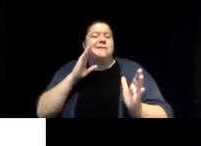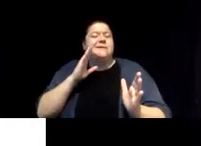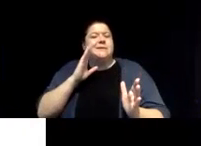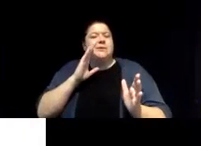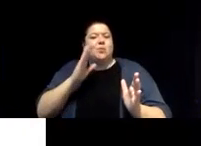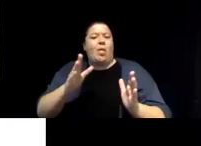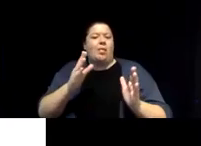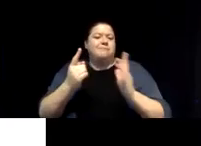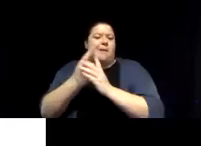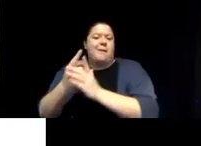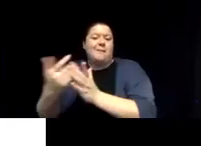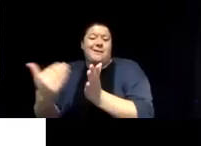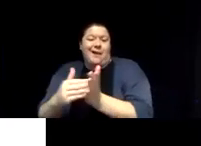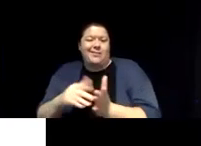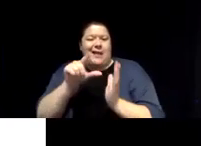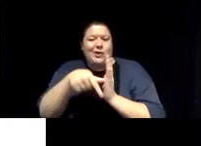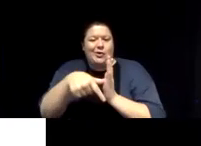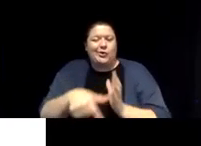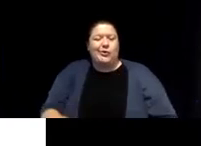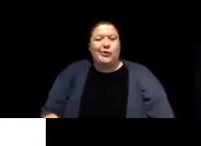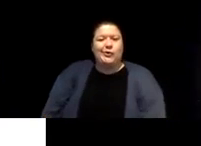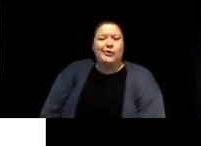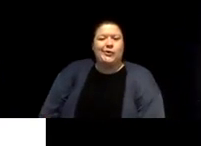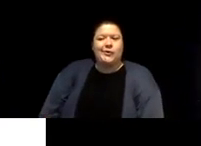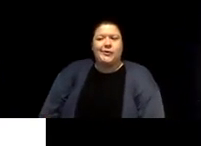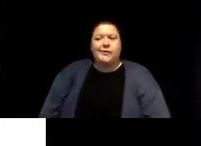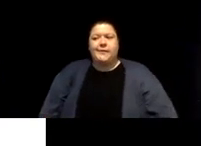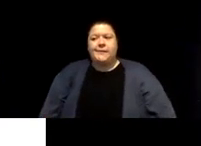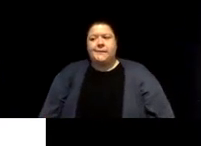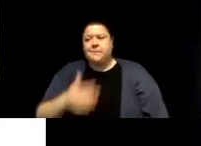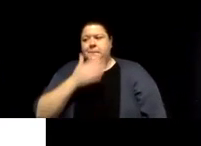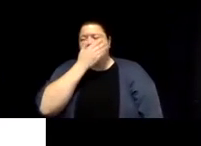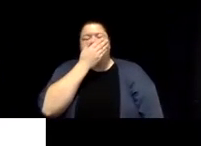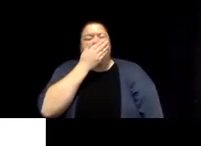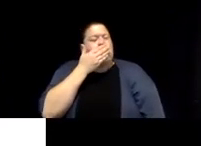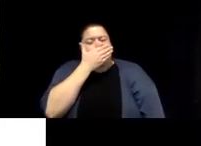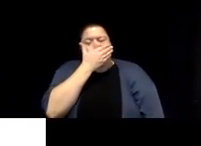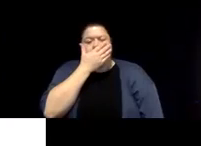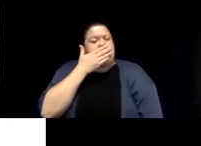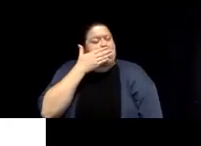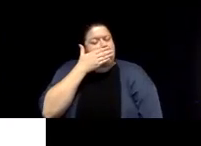might be where your stress comes out.